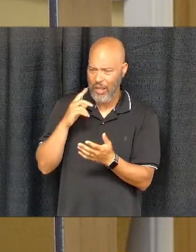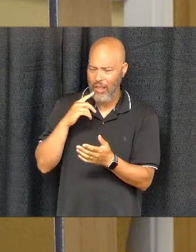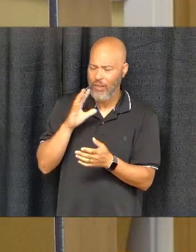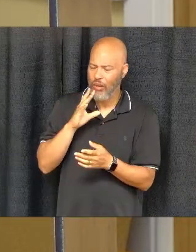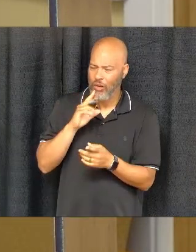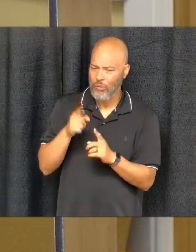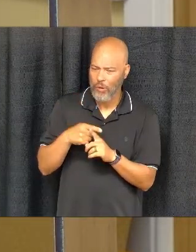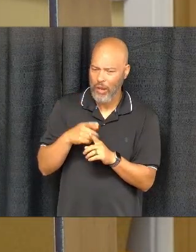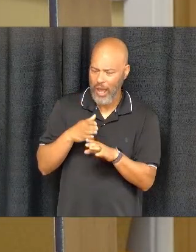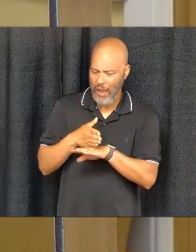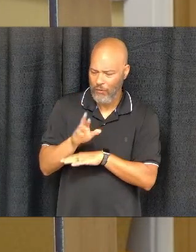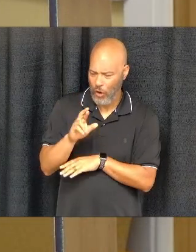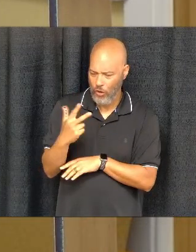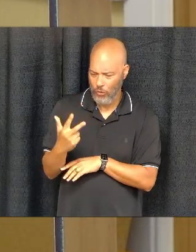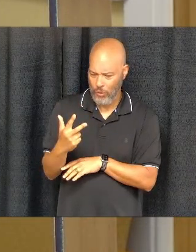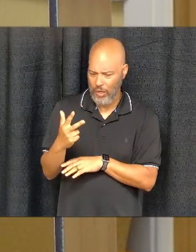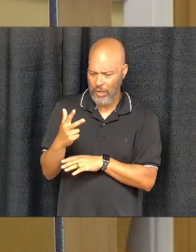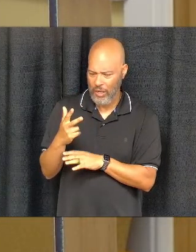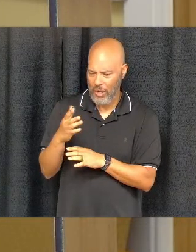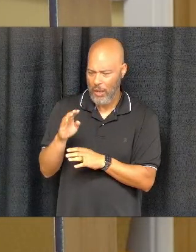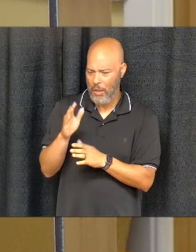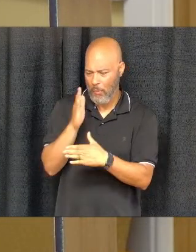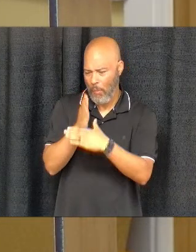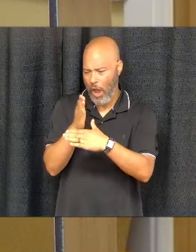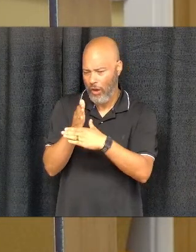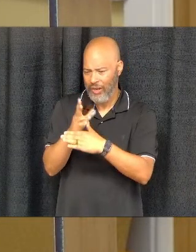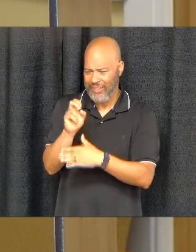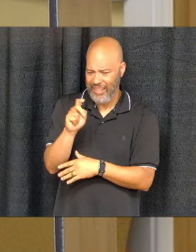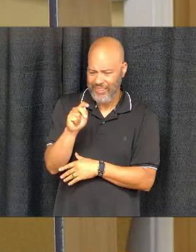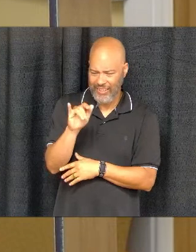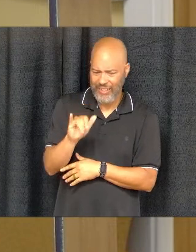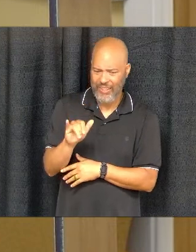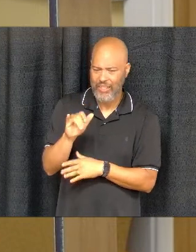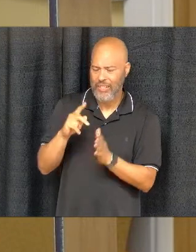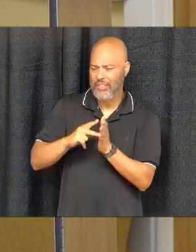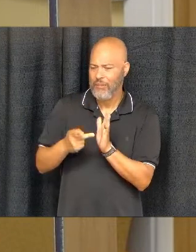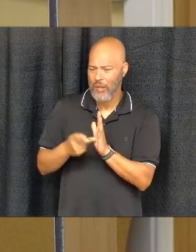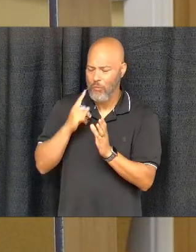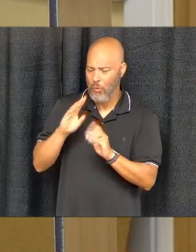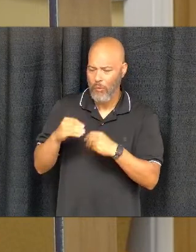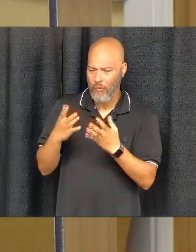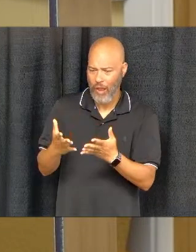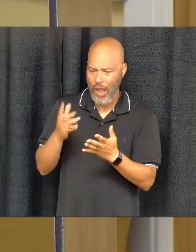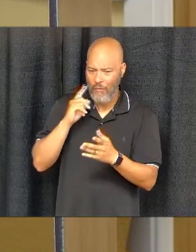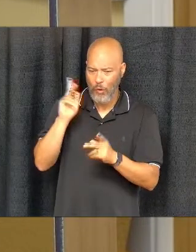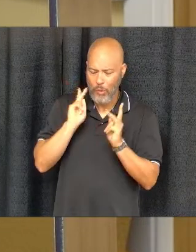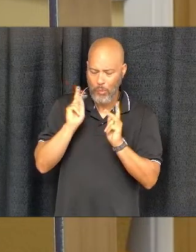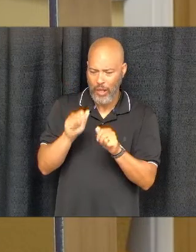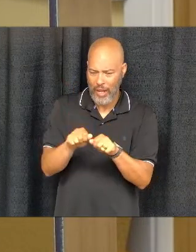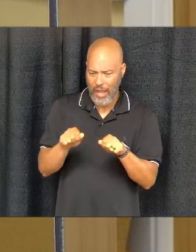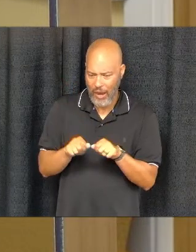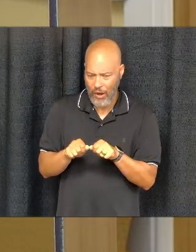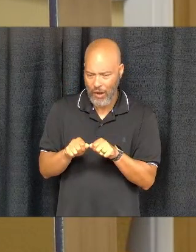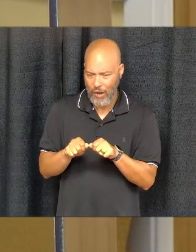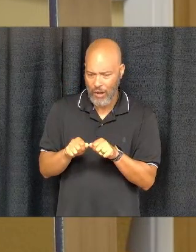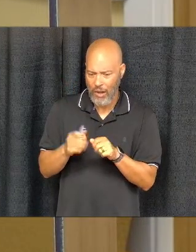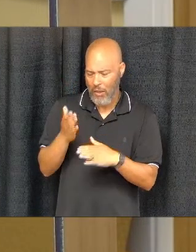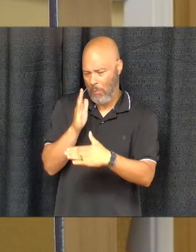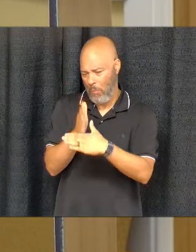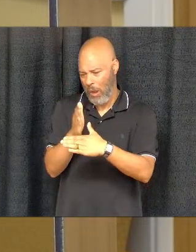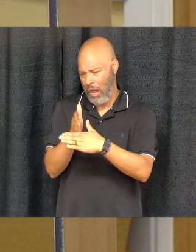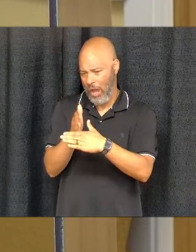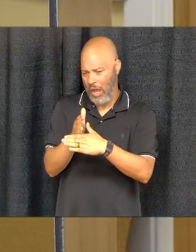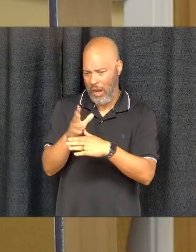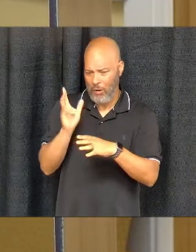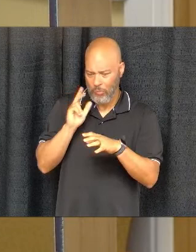paragraph, that the R3 moderate density residential districts intend to provide for residential areas of moderate density